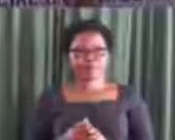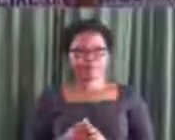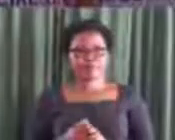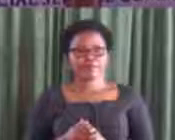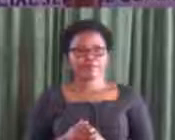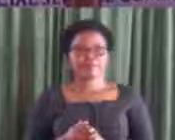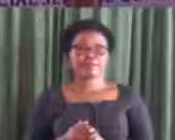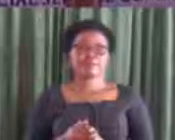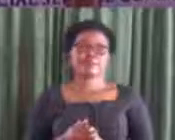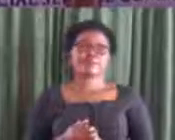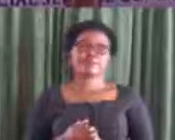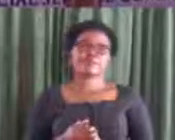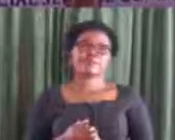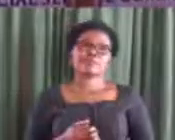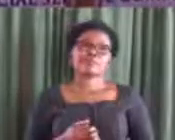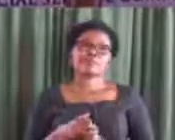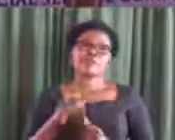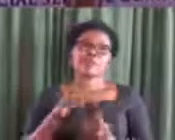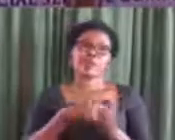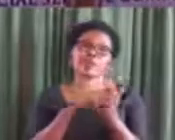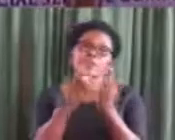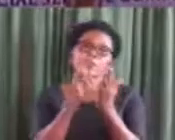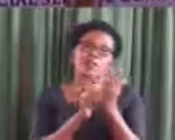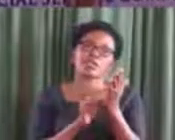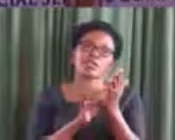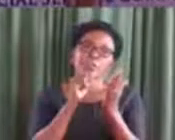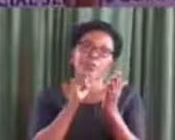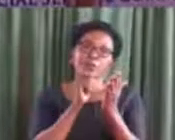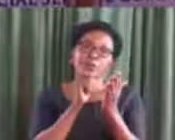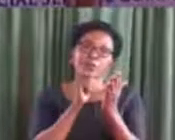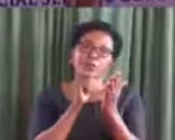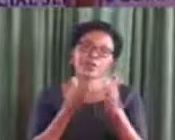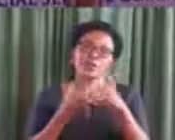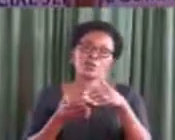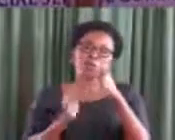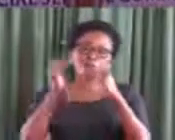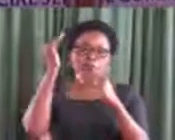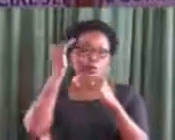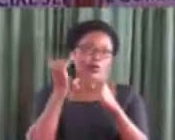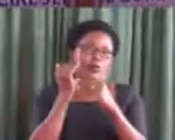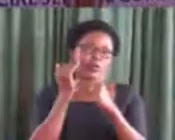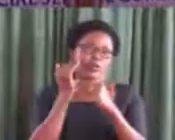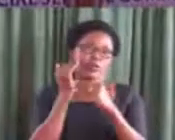I have read the Supreme Court's